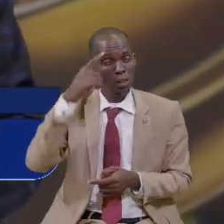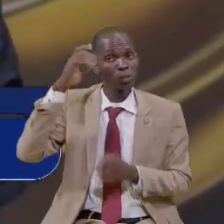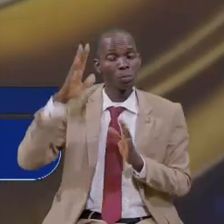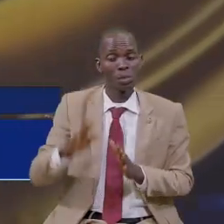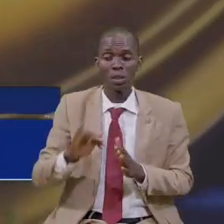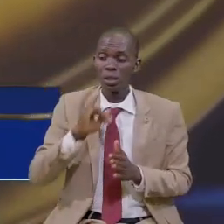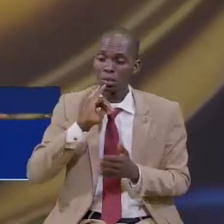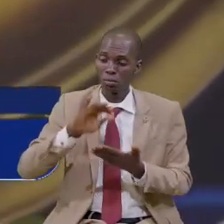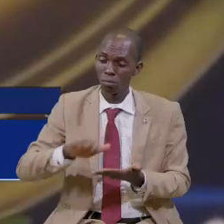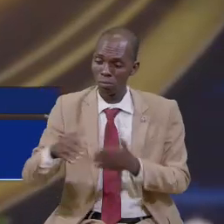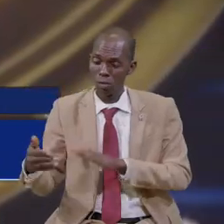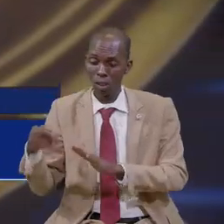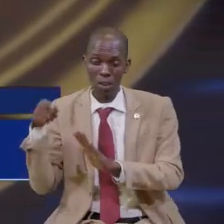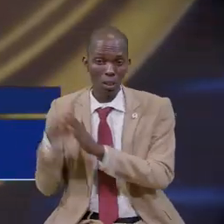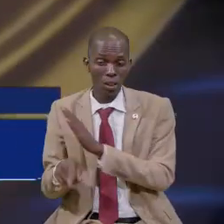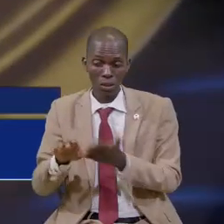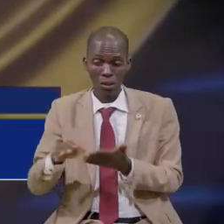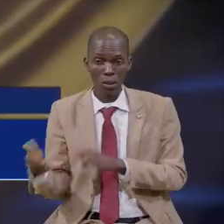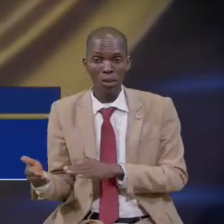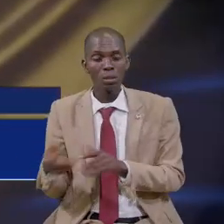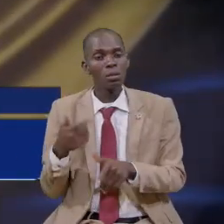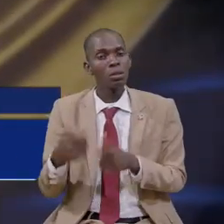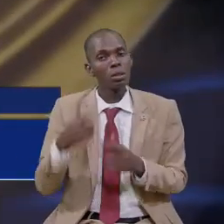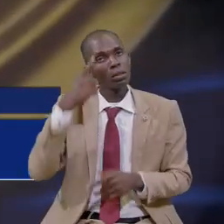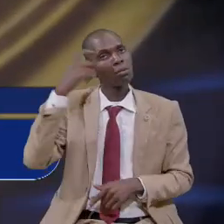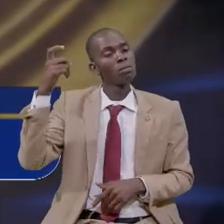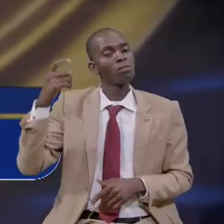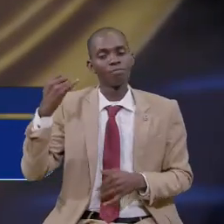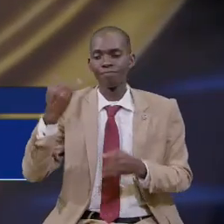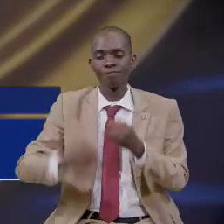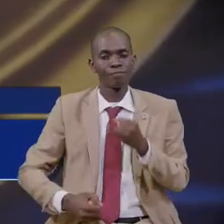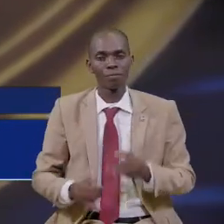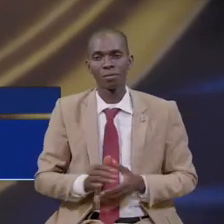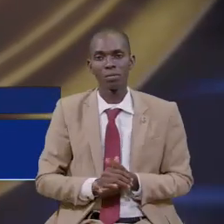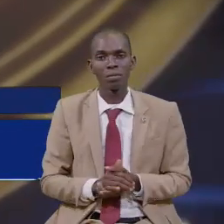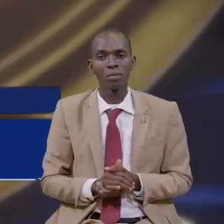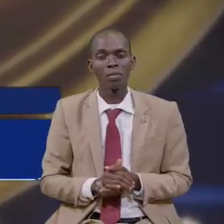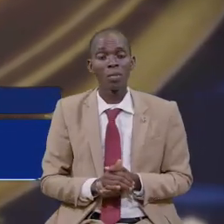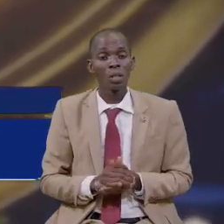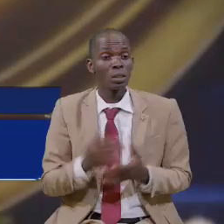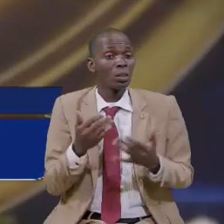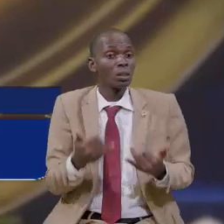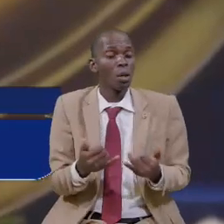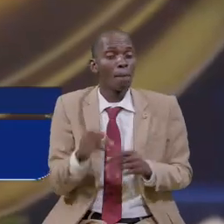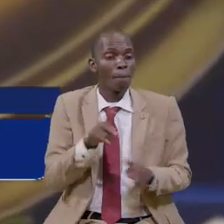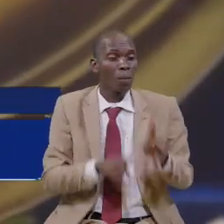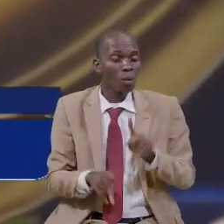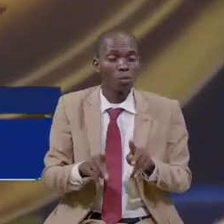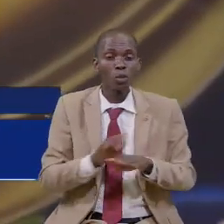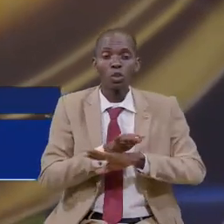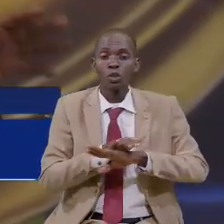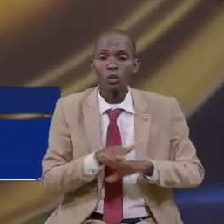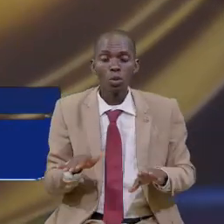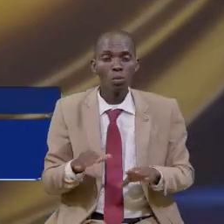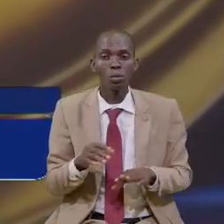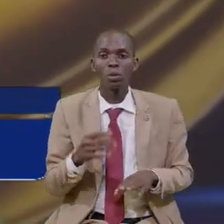then the dreamer is gone. Now, people don't only kill with